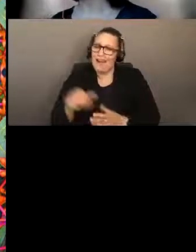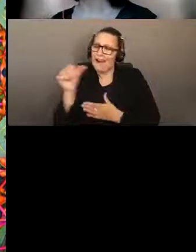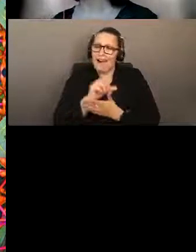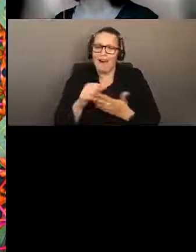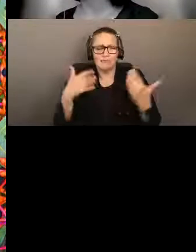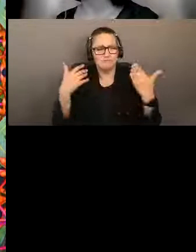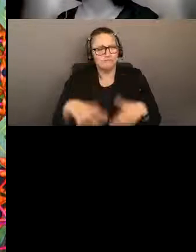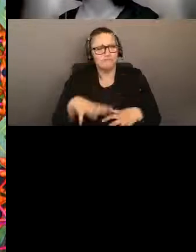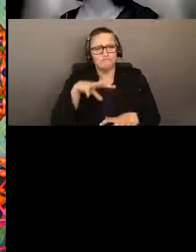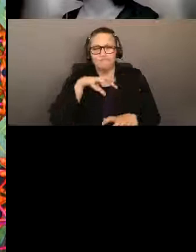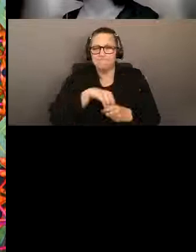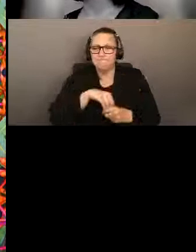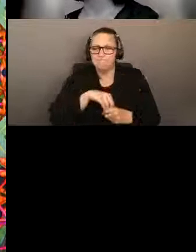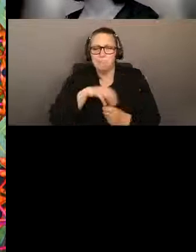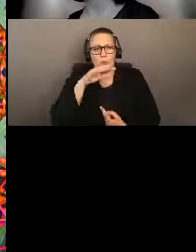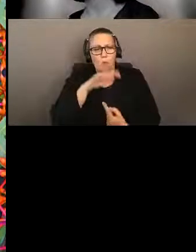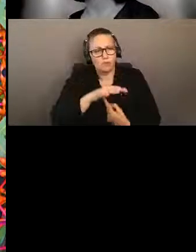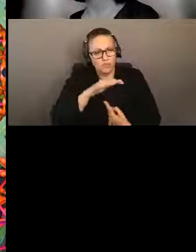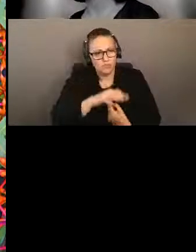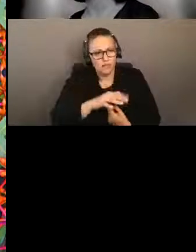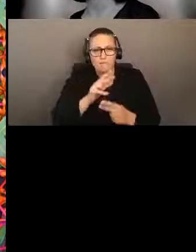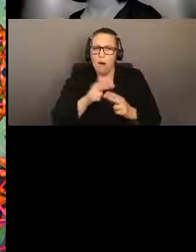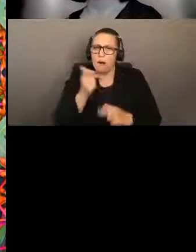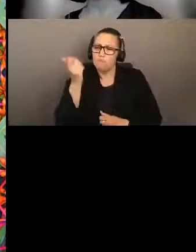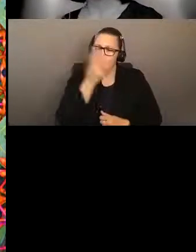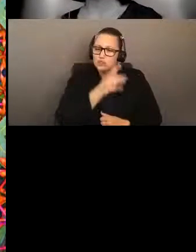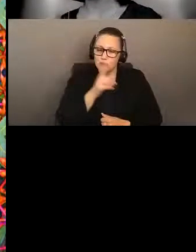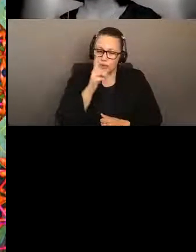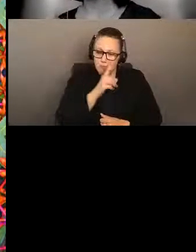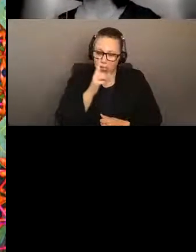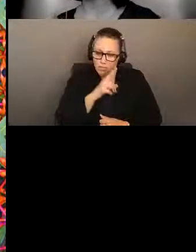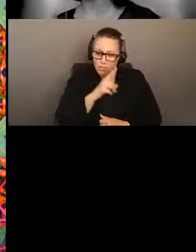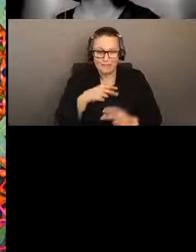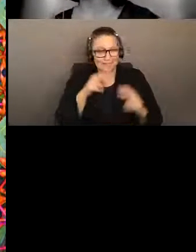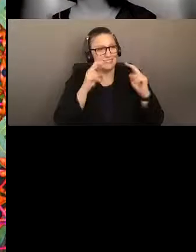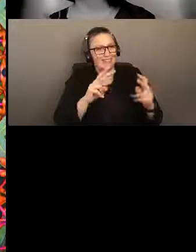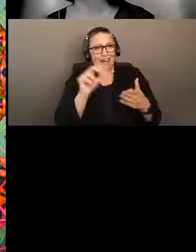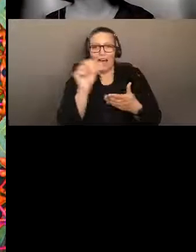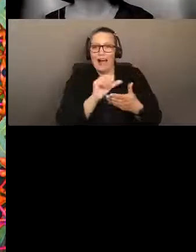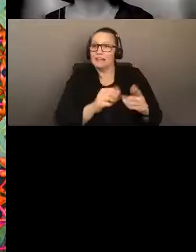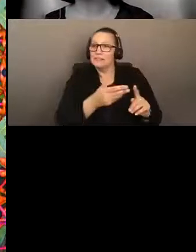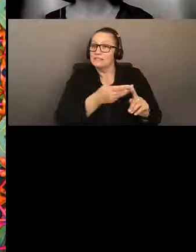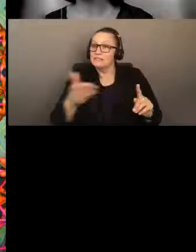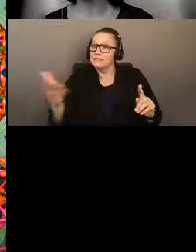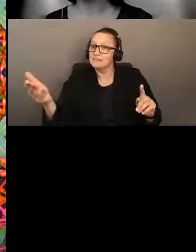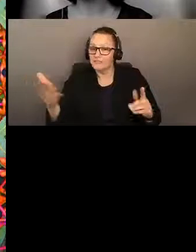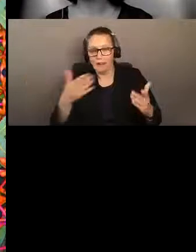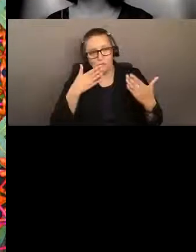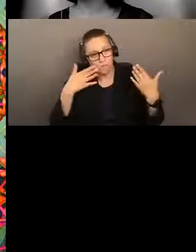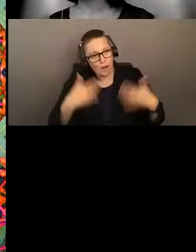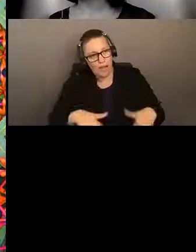and I'm constantly awed and inspired by the works of art in the Civic Collection by First Nations artists that I have the privilege to help display and care